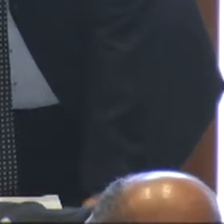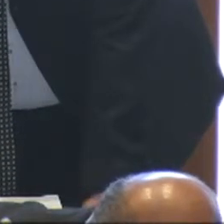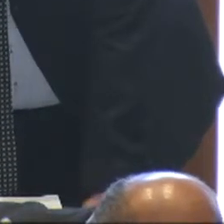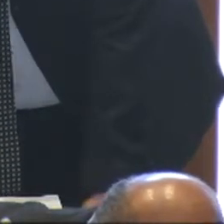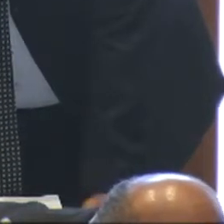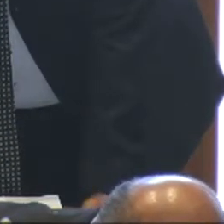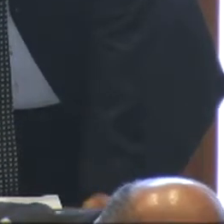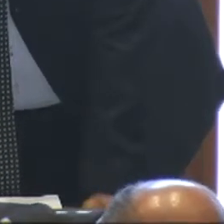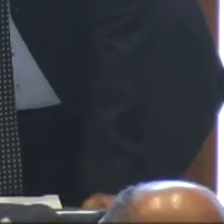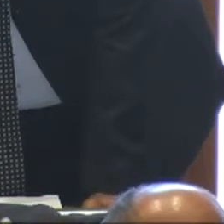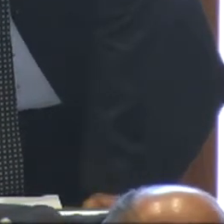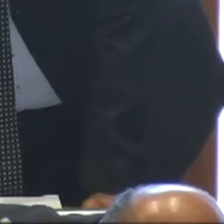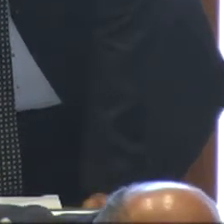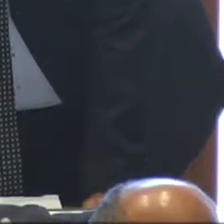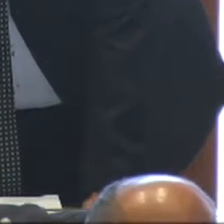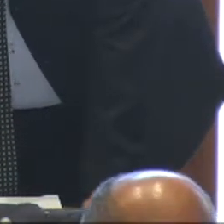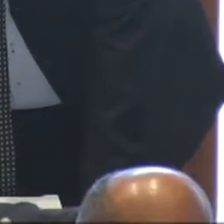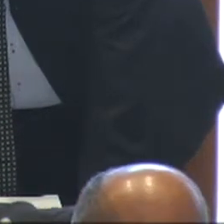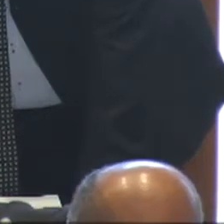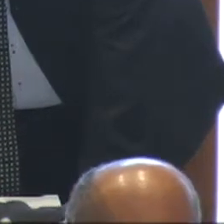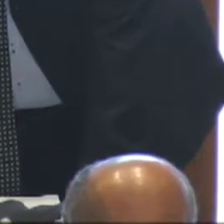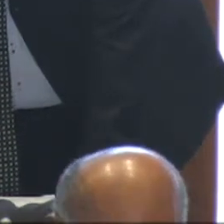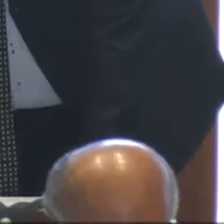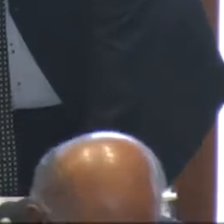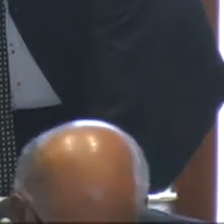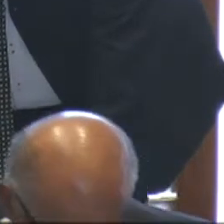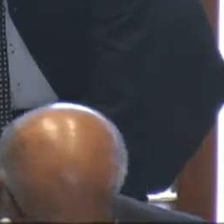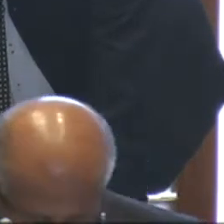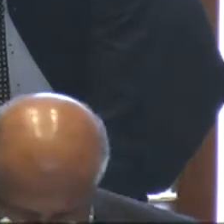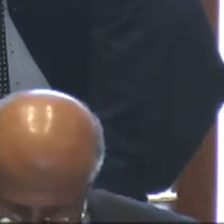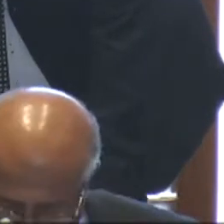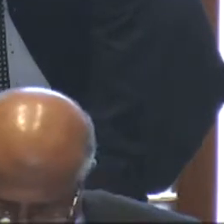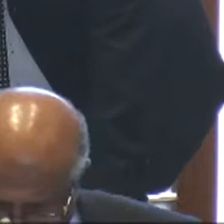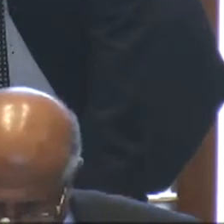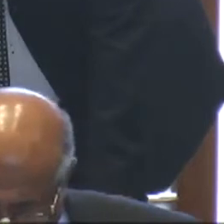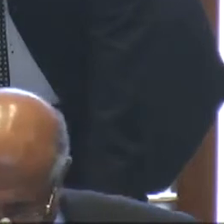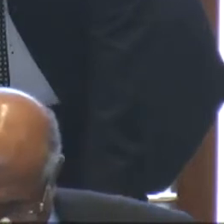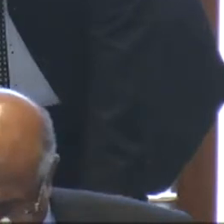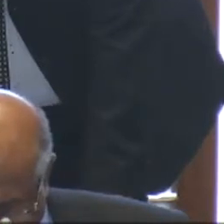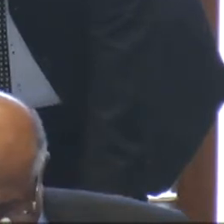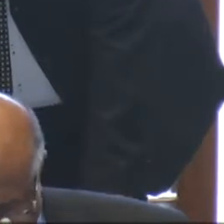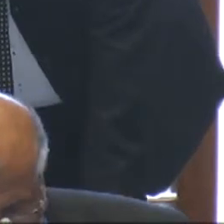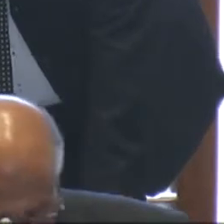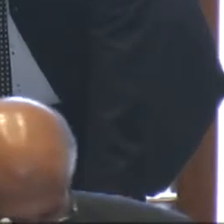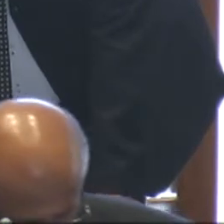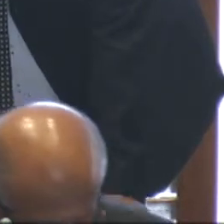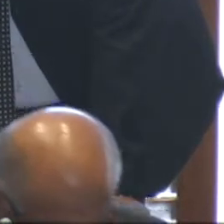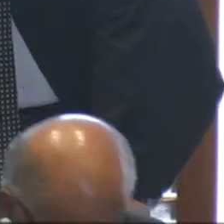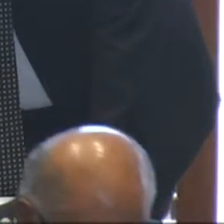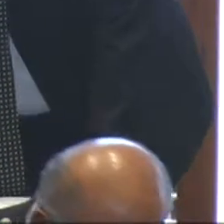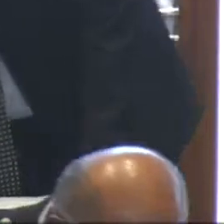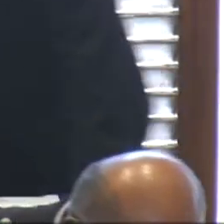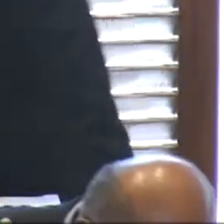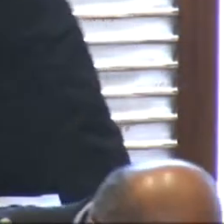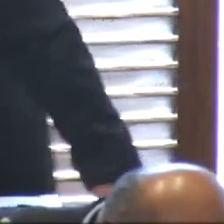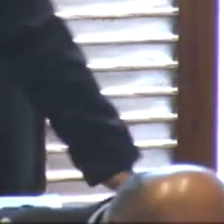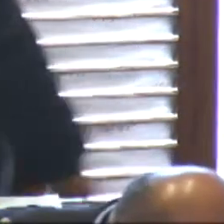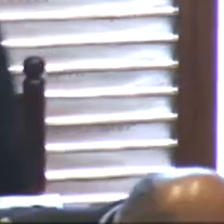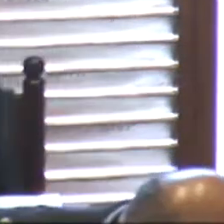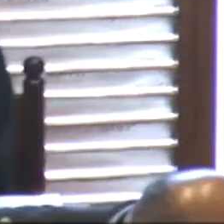see improvements on how landowners participate in this particular industry? Will there be a review or assessment done in regards to this?